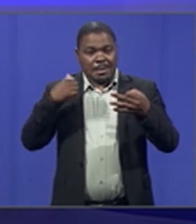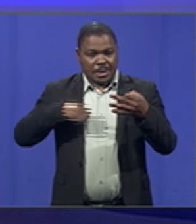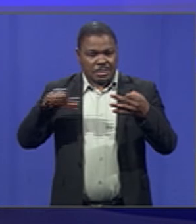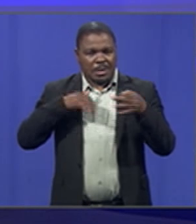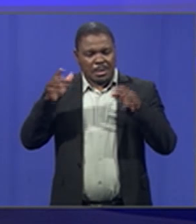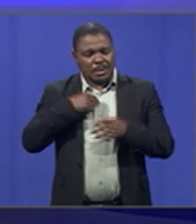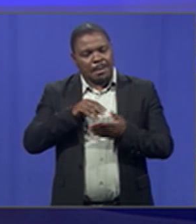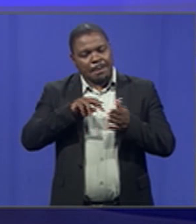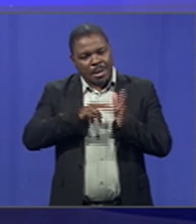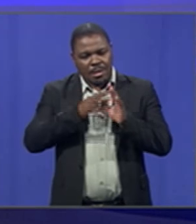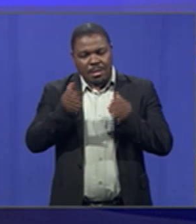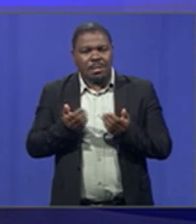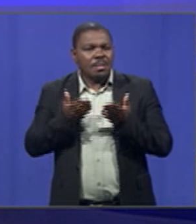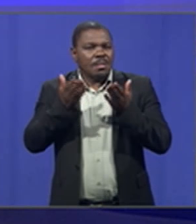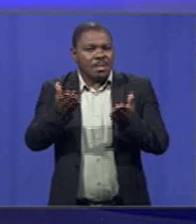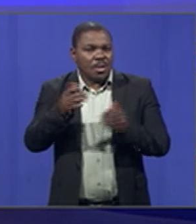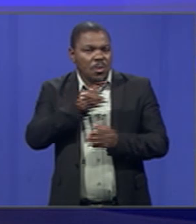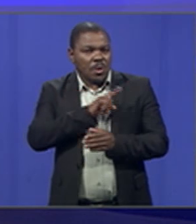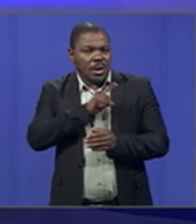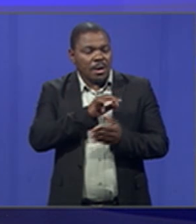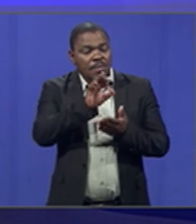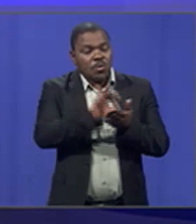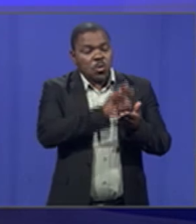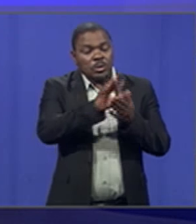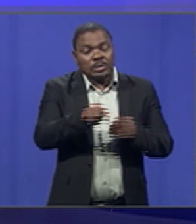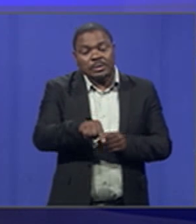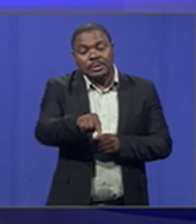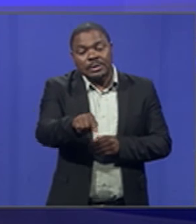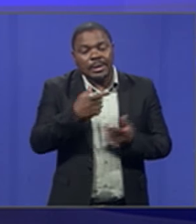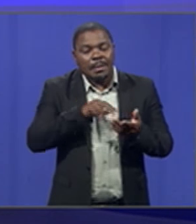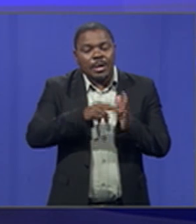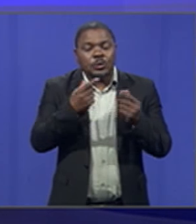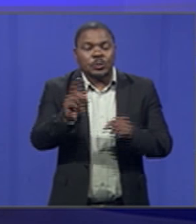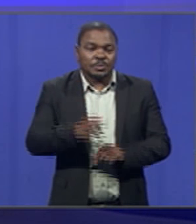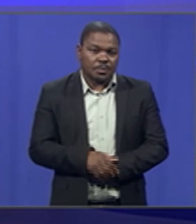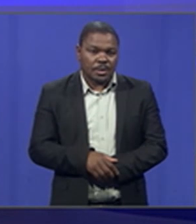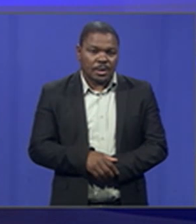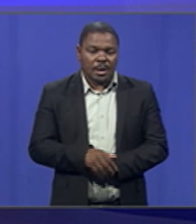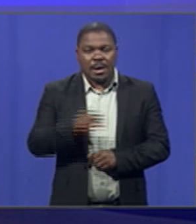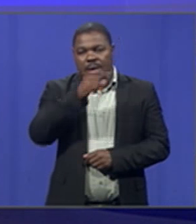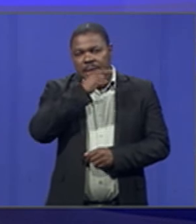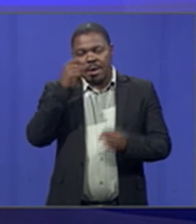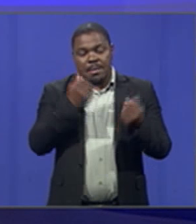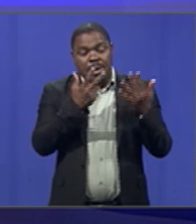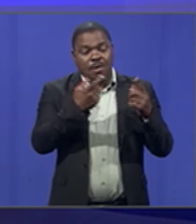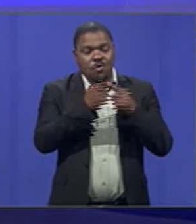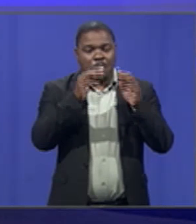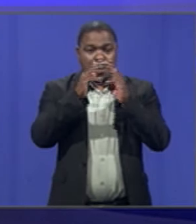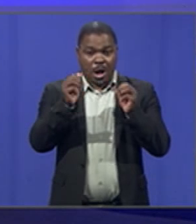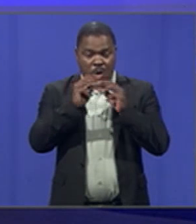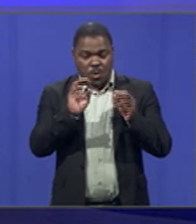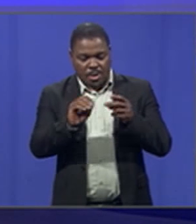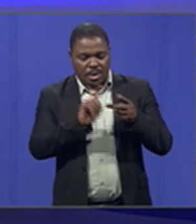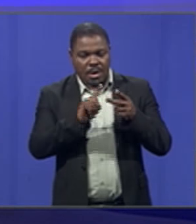la lona jaaka tsela ya ditlhopheng kgotsa ditlhopho tsa selegae. Go tlhagisitswe maina a le robedi kwa Mangaung go